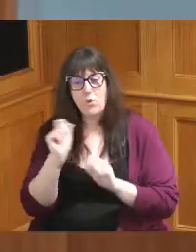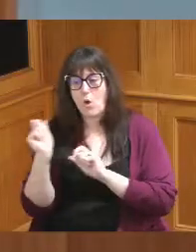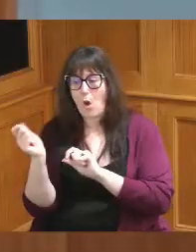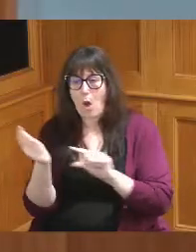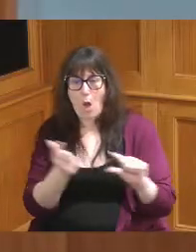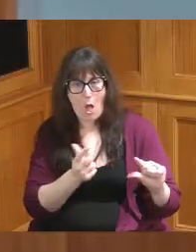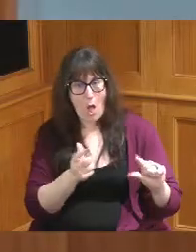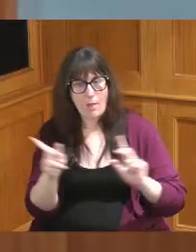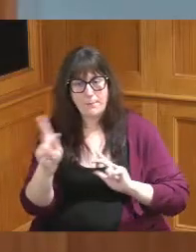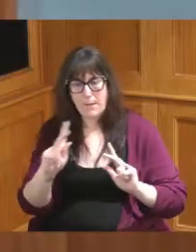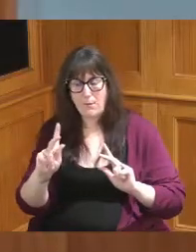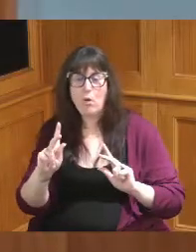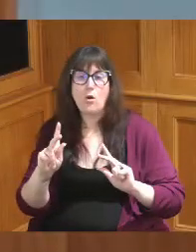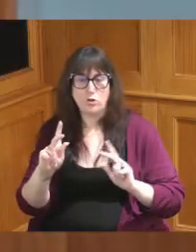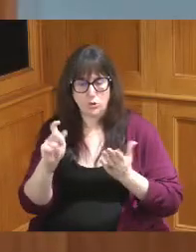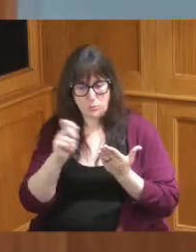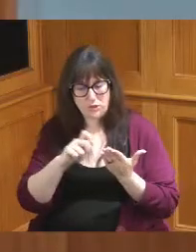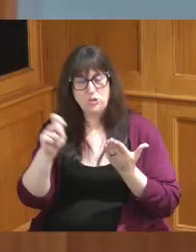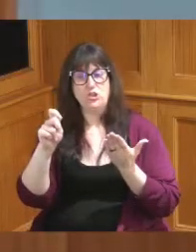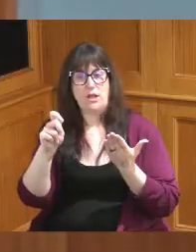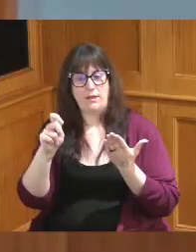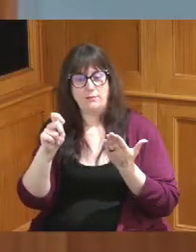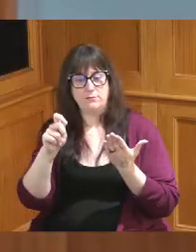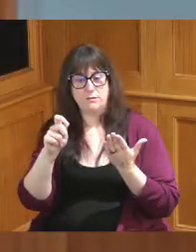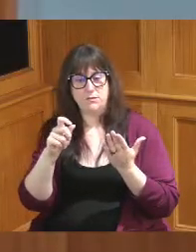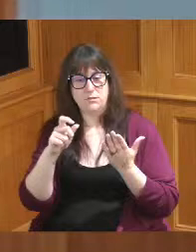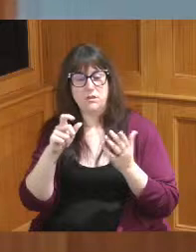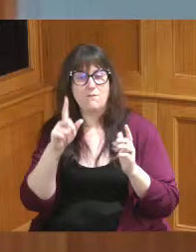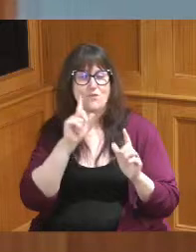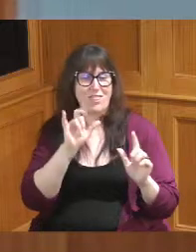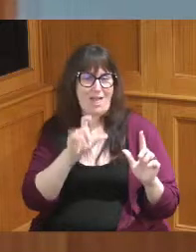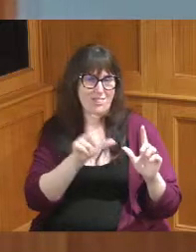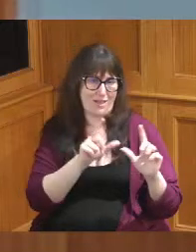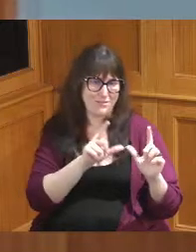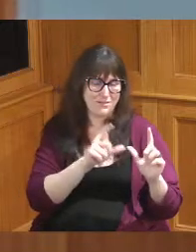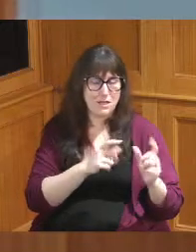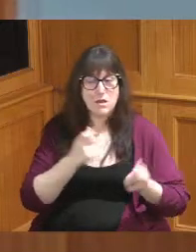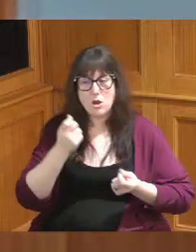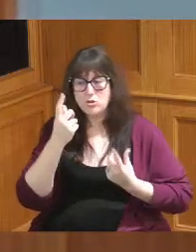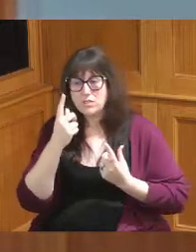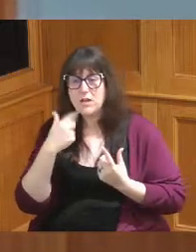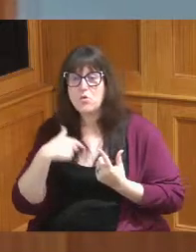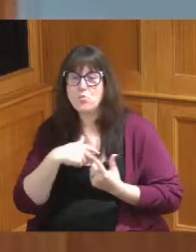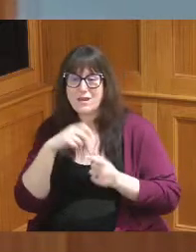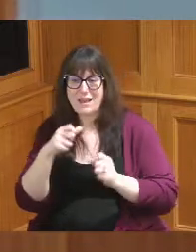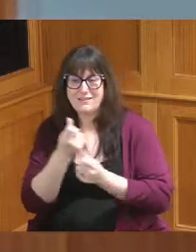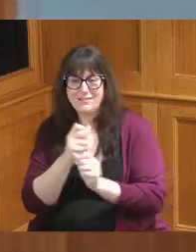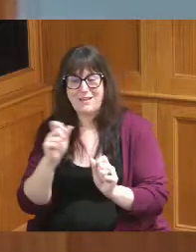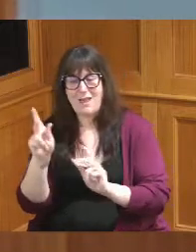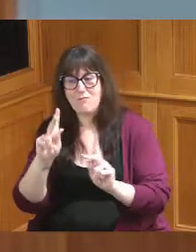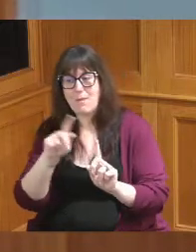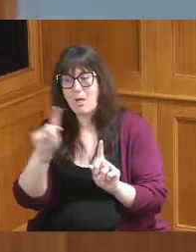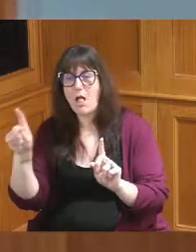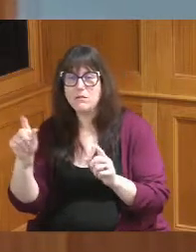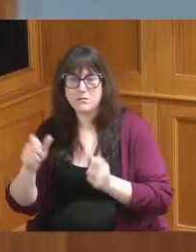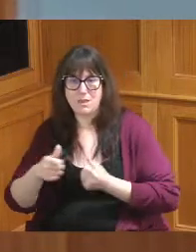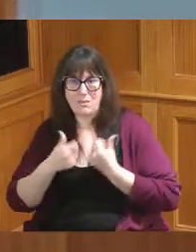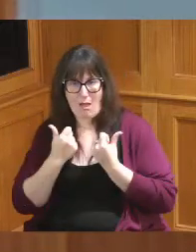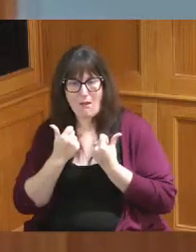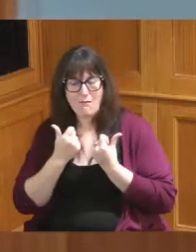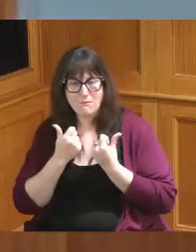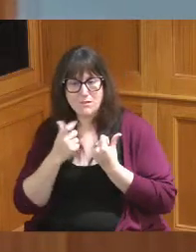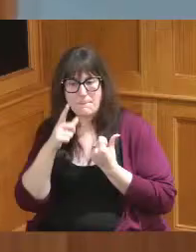be checking the box when we get our driver's license, but also understanding that we can save the lives of our family members because of